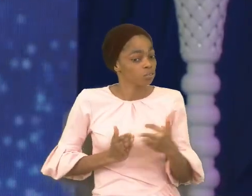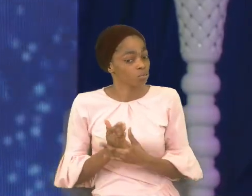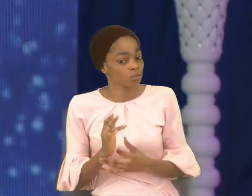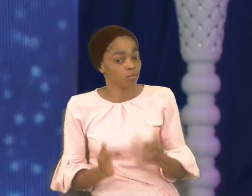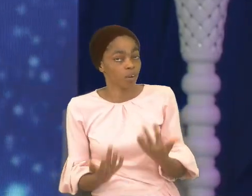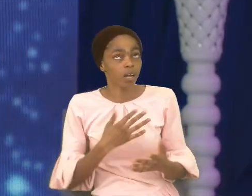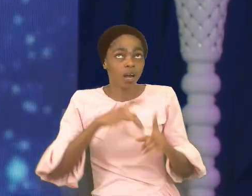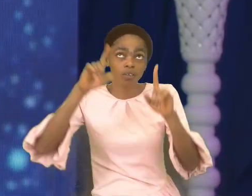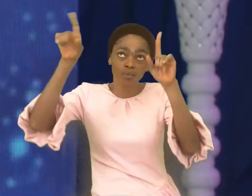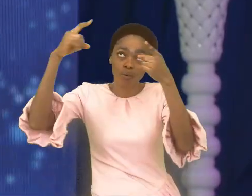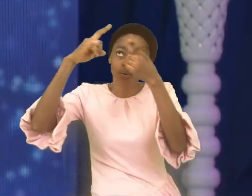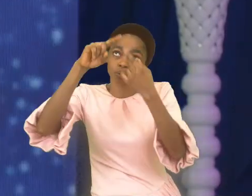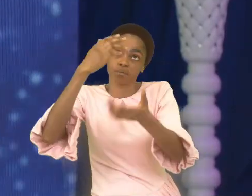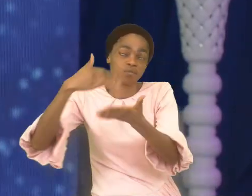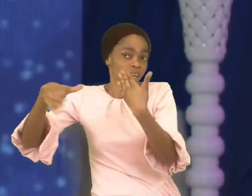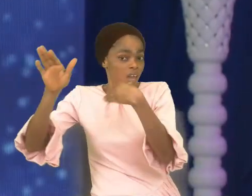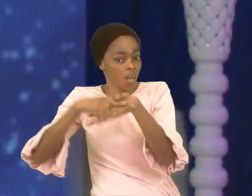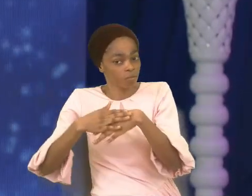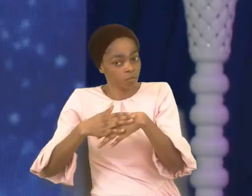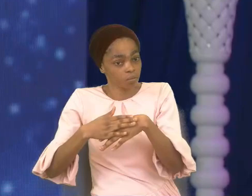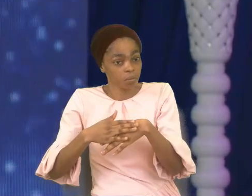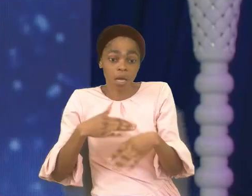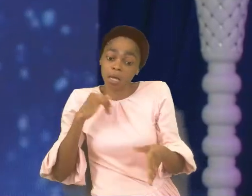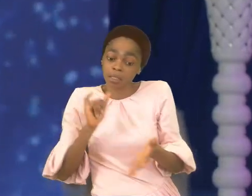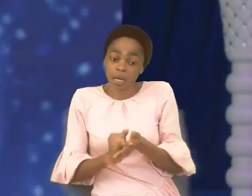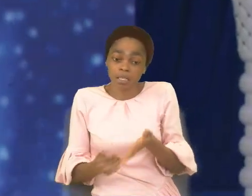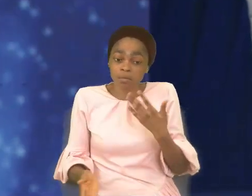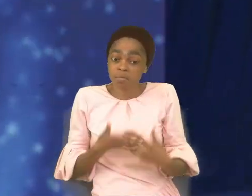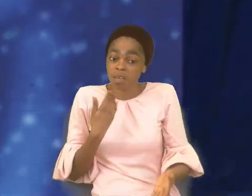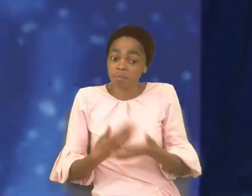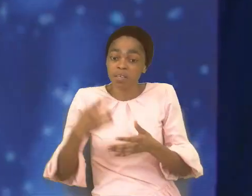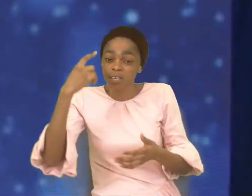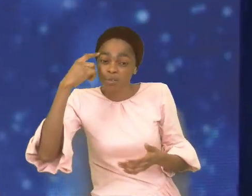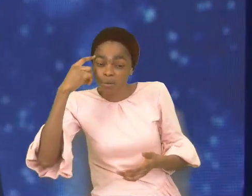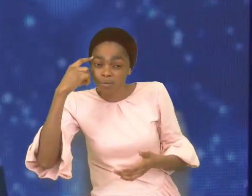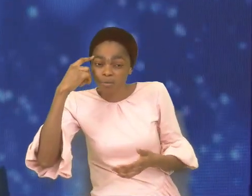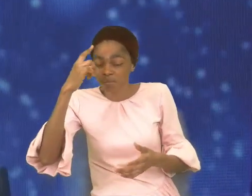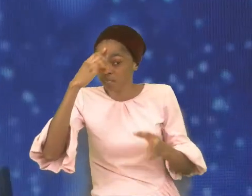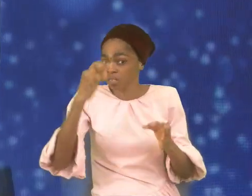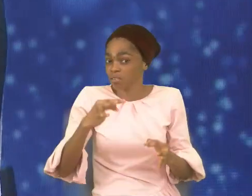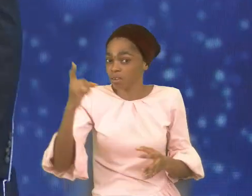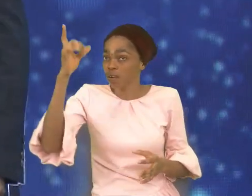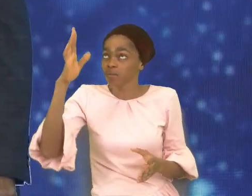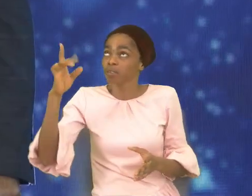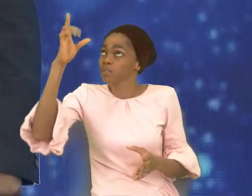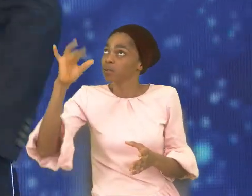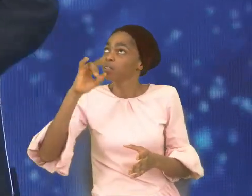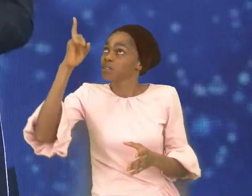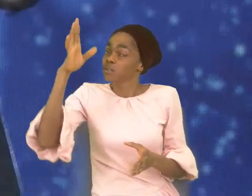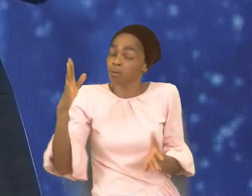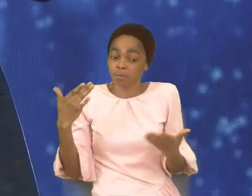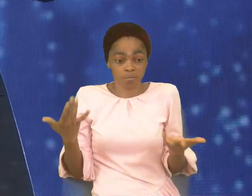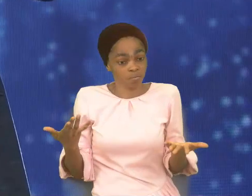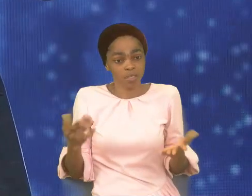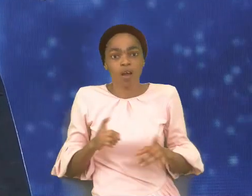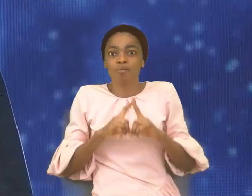be his decision. He is God. And therefore, if that is his decision,